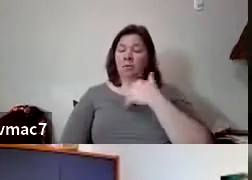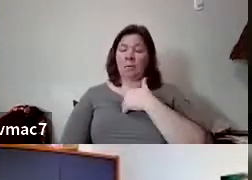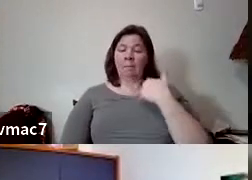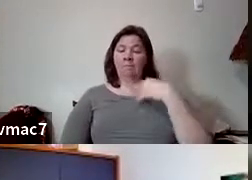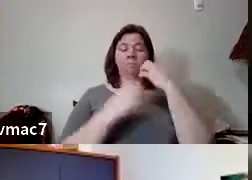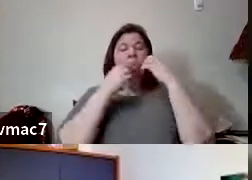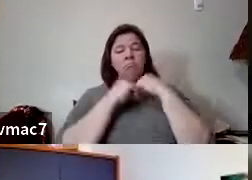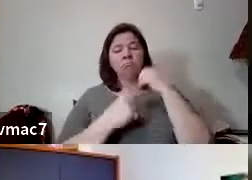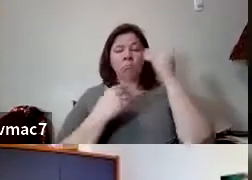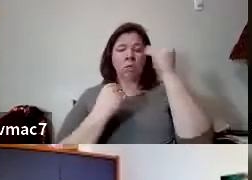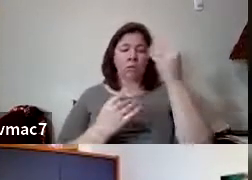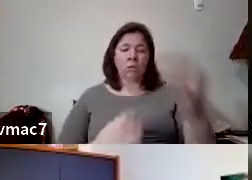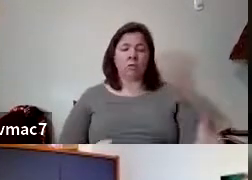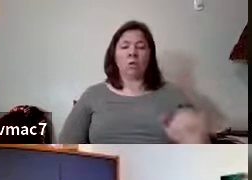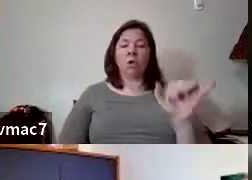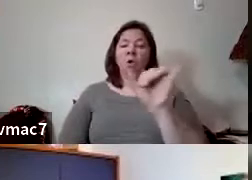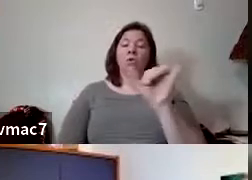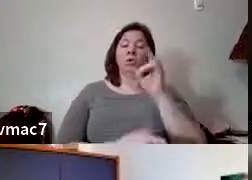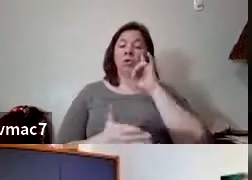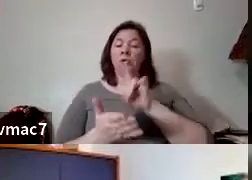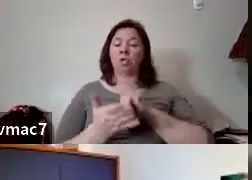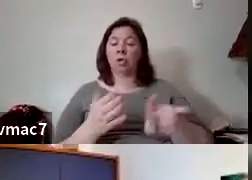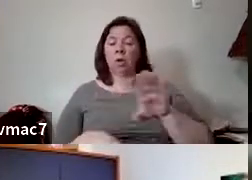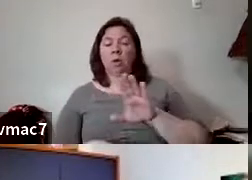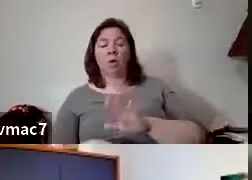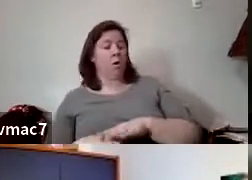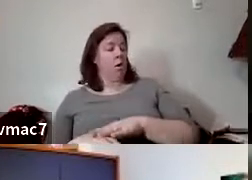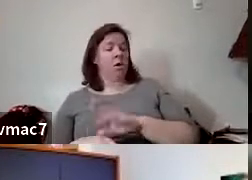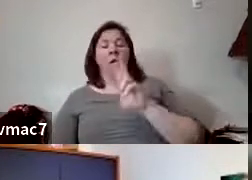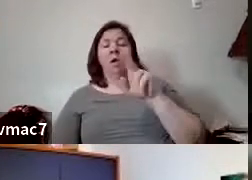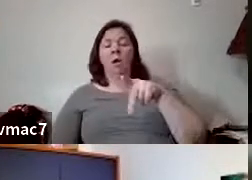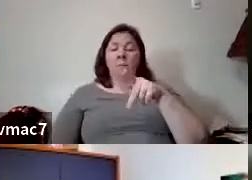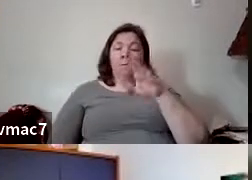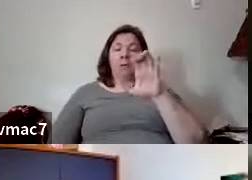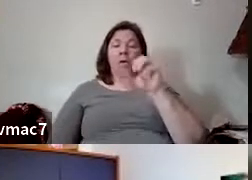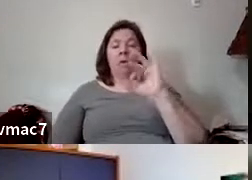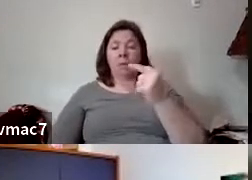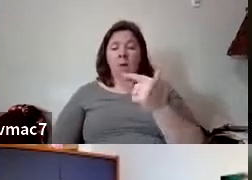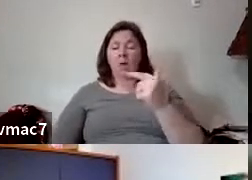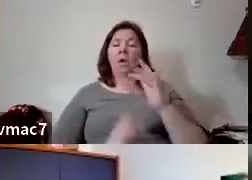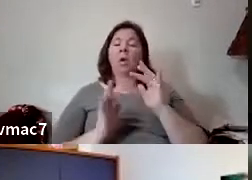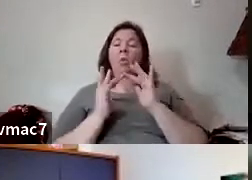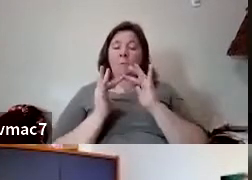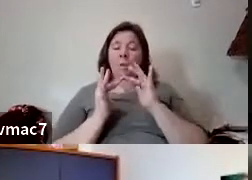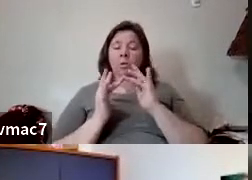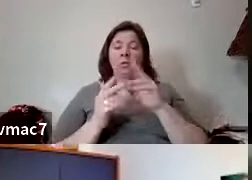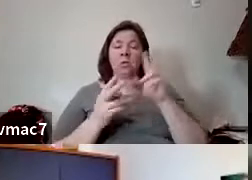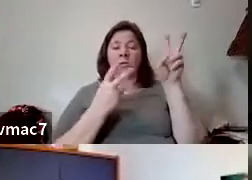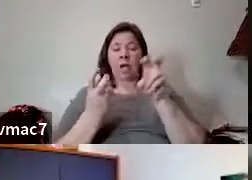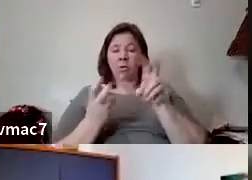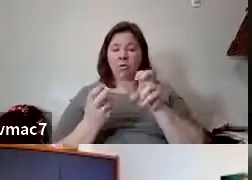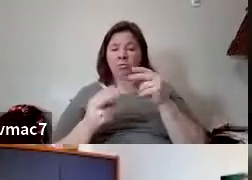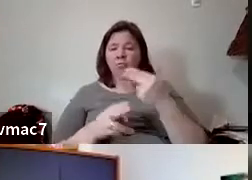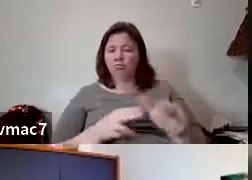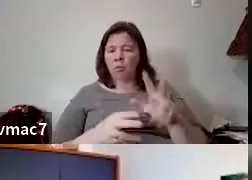valuable information there. Also, check on upcoming webinars. And then also the downloads. There's little short videos that